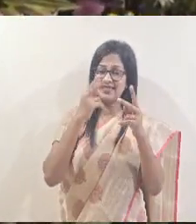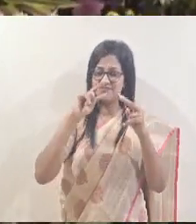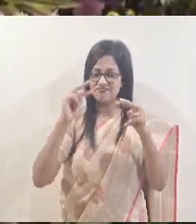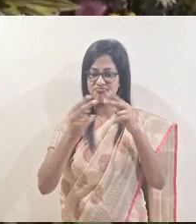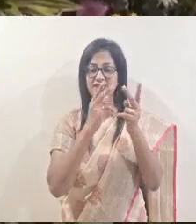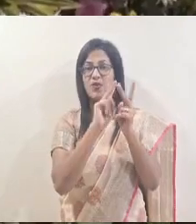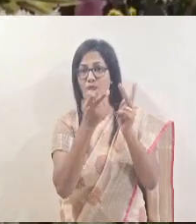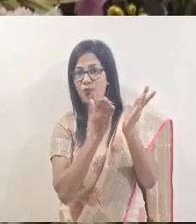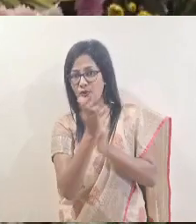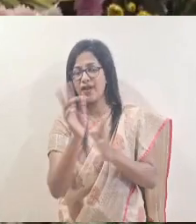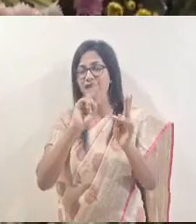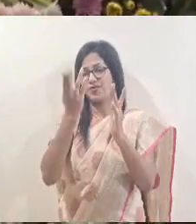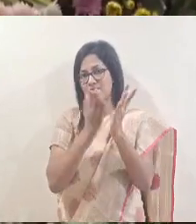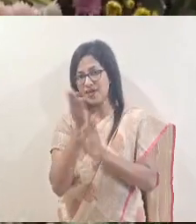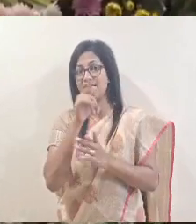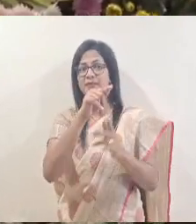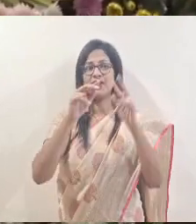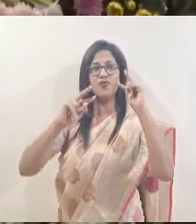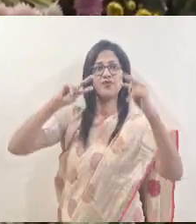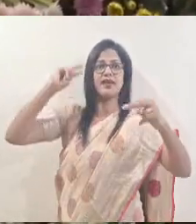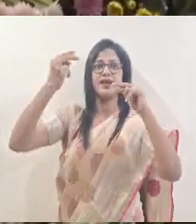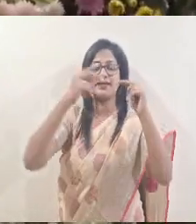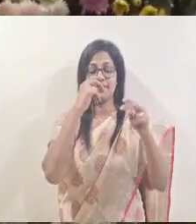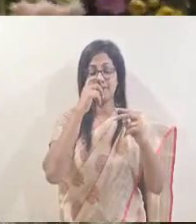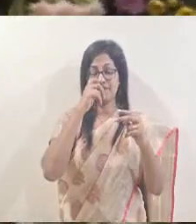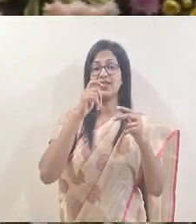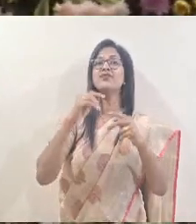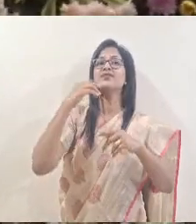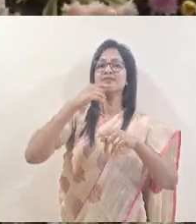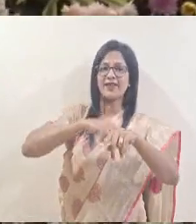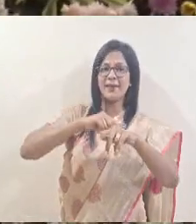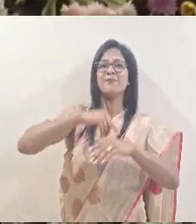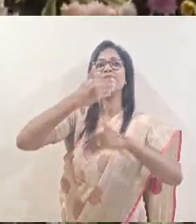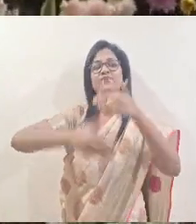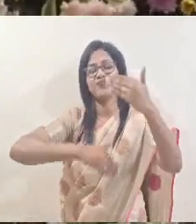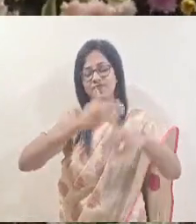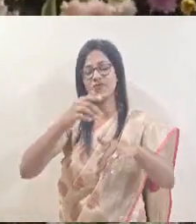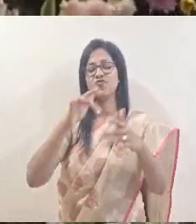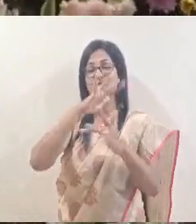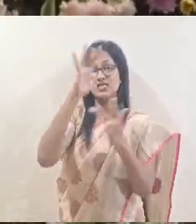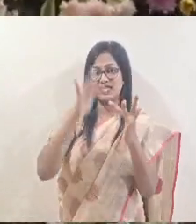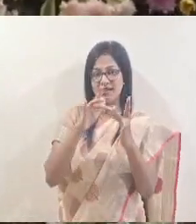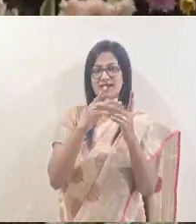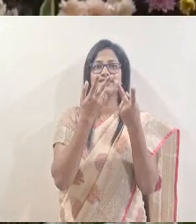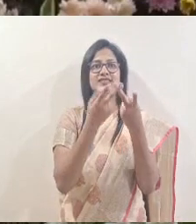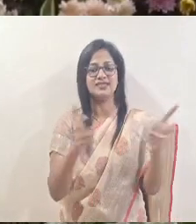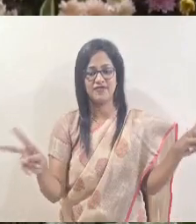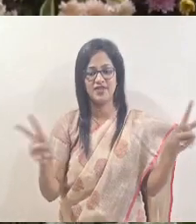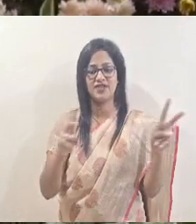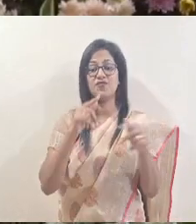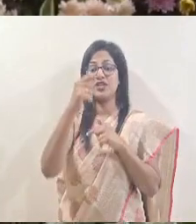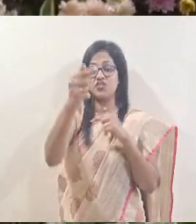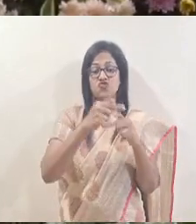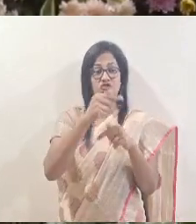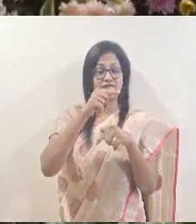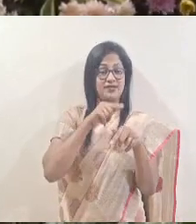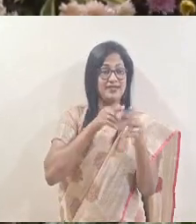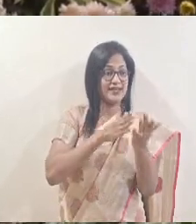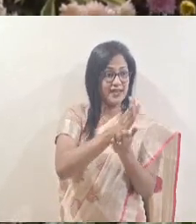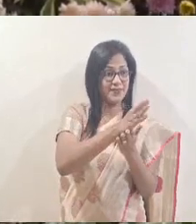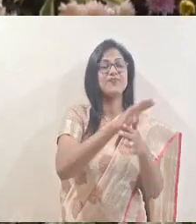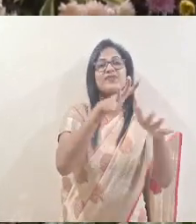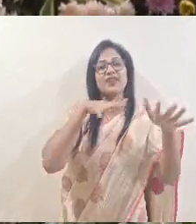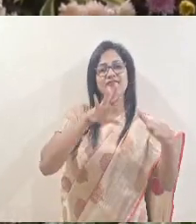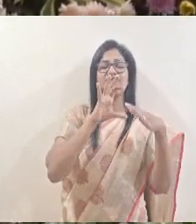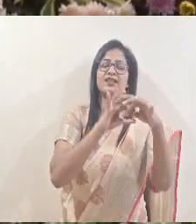up wherein we look at the dynamic as the day progresses, time of day progresses, the centrality also varies because the shortest route is also